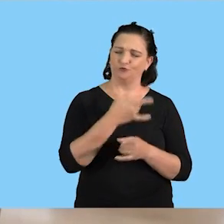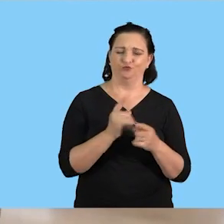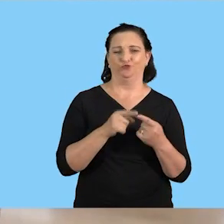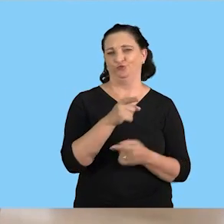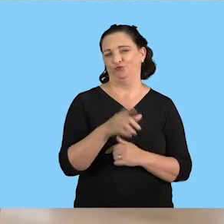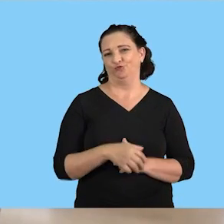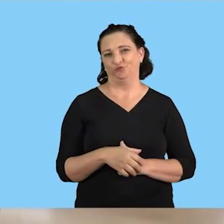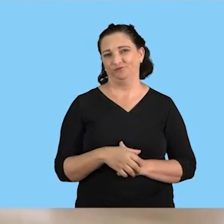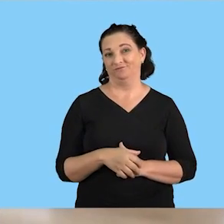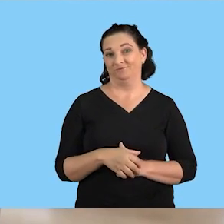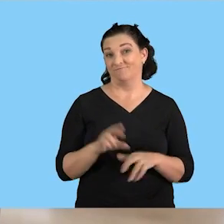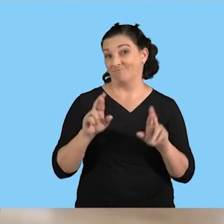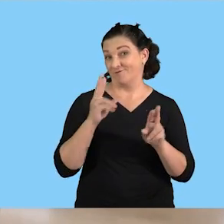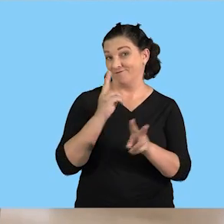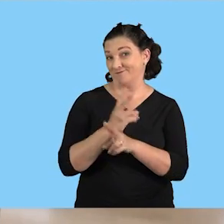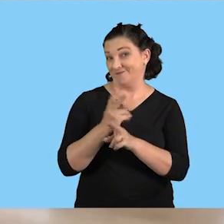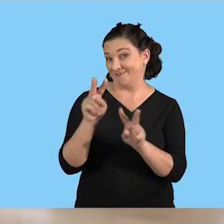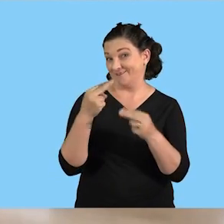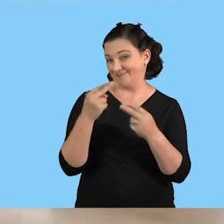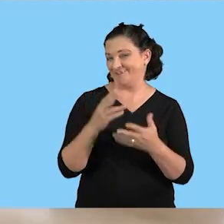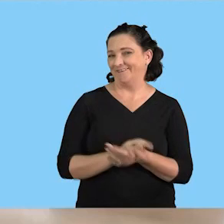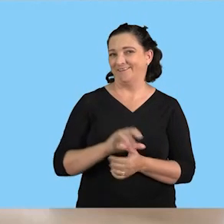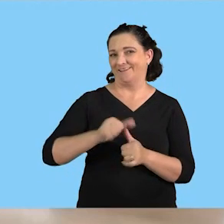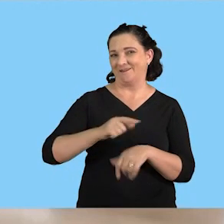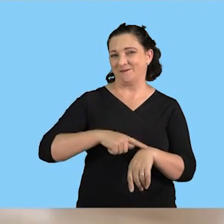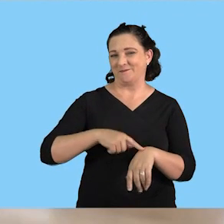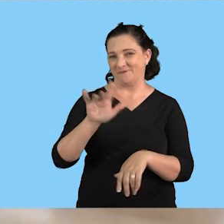talking to you, hoping to see you again next time.